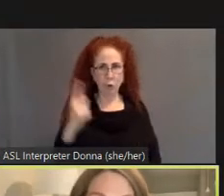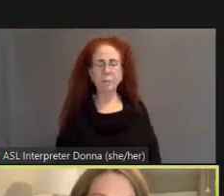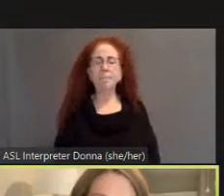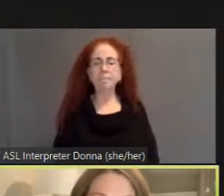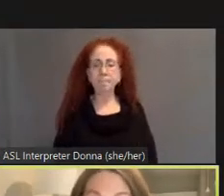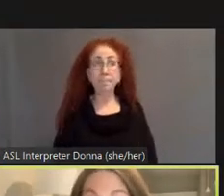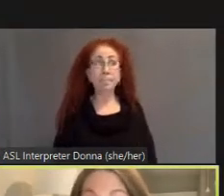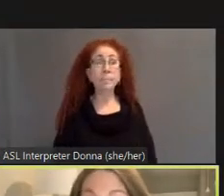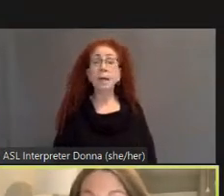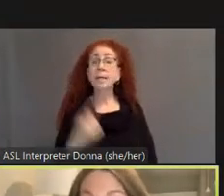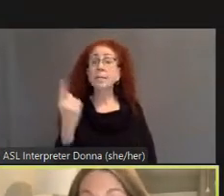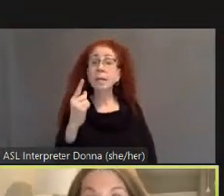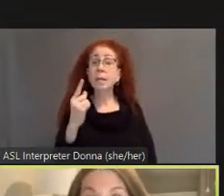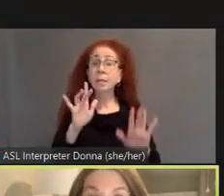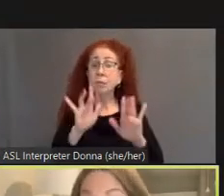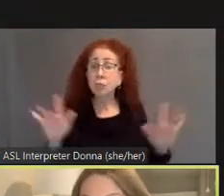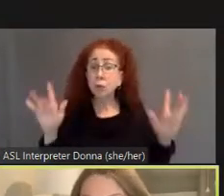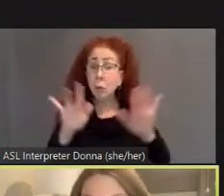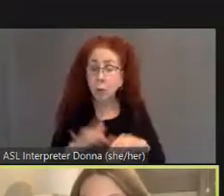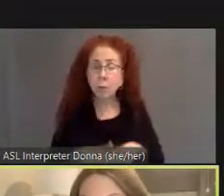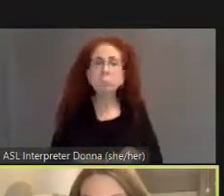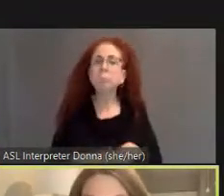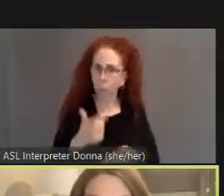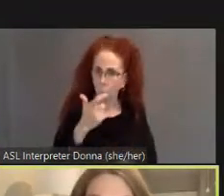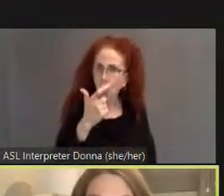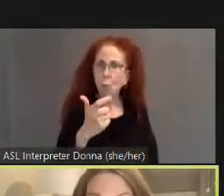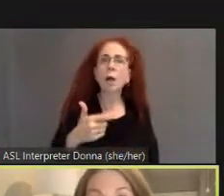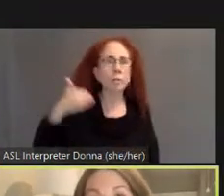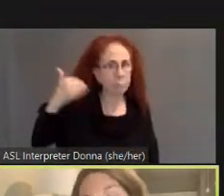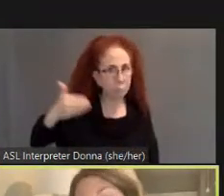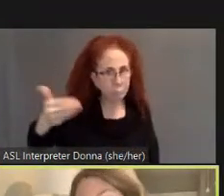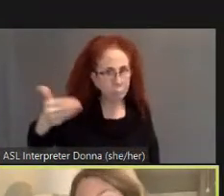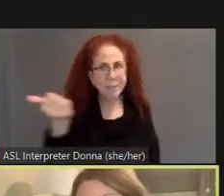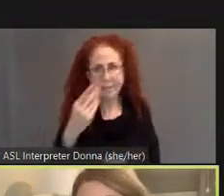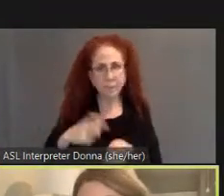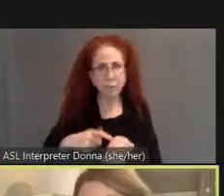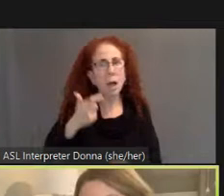that is recorded, watching it several times.